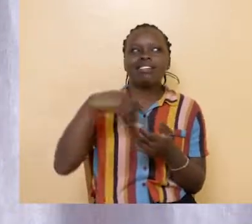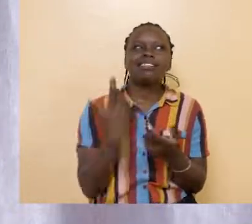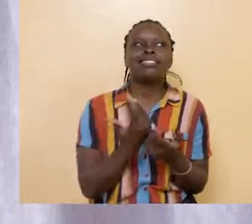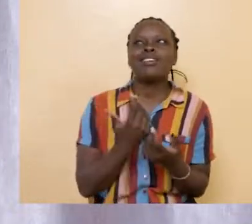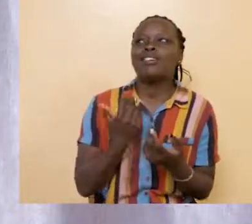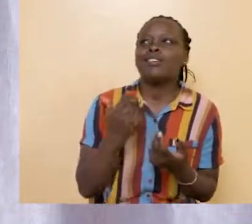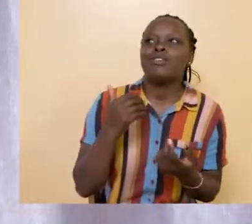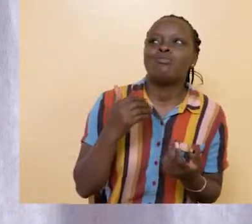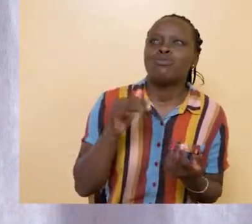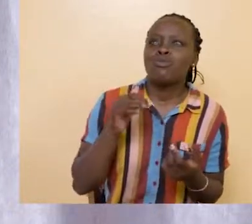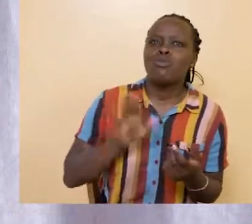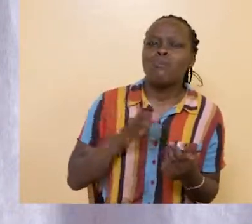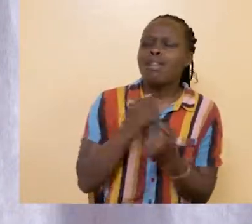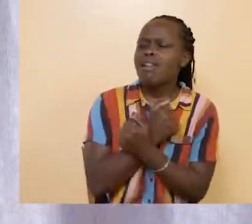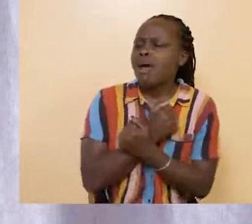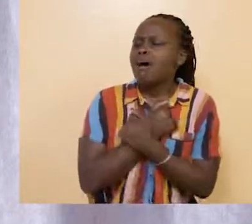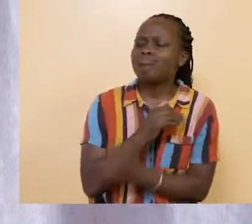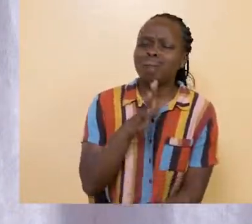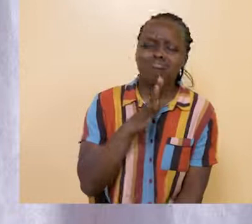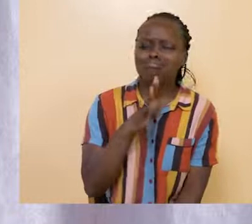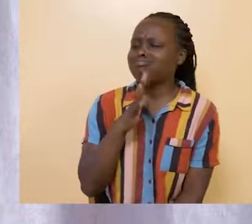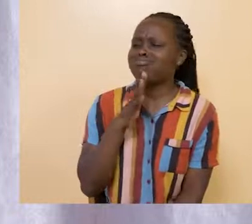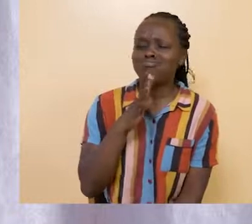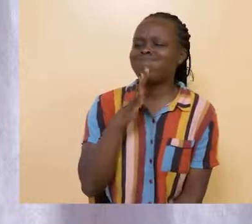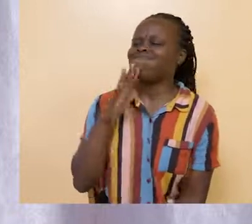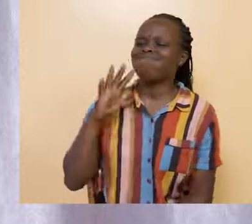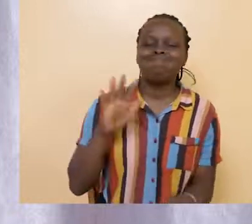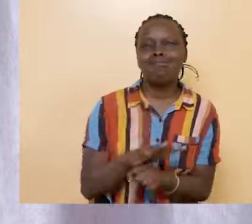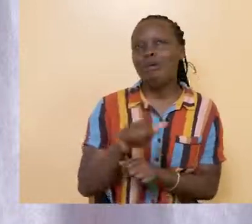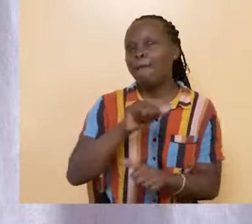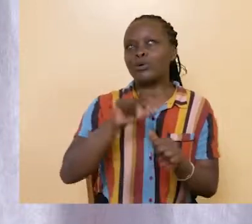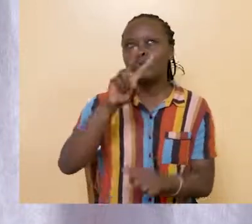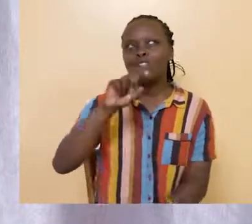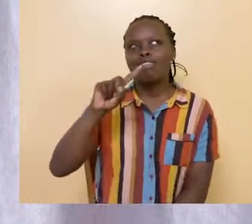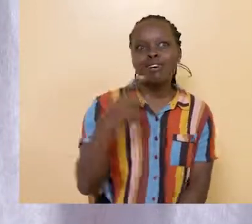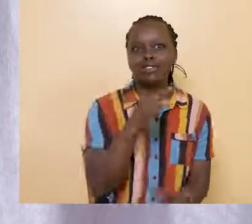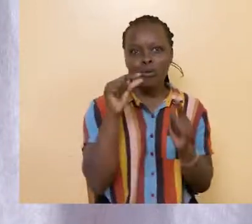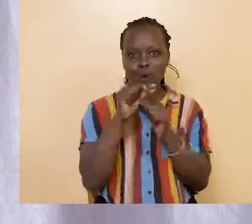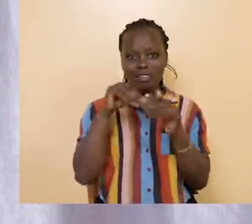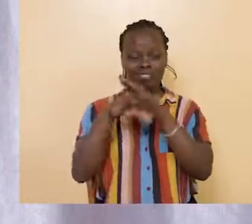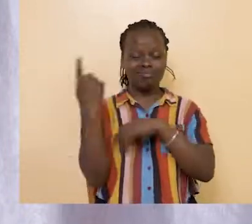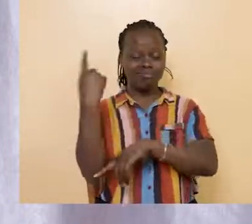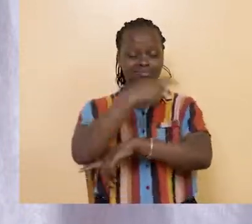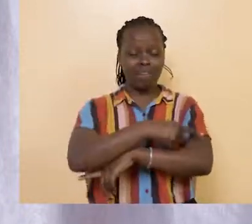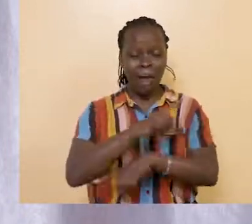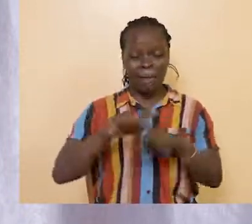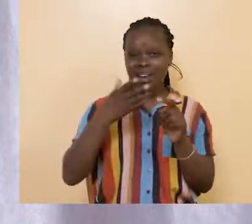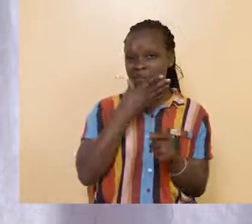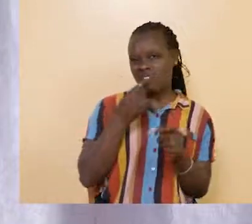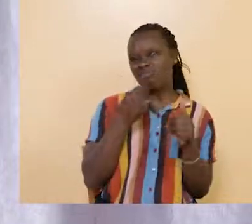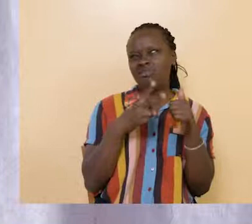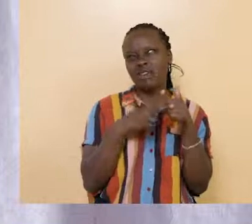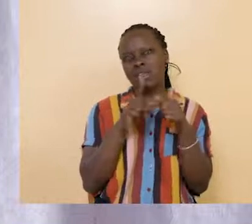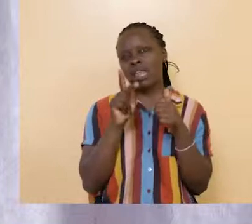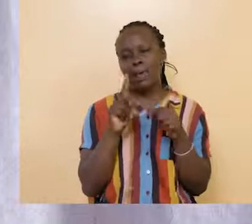and science, I guess, and research has proven that women generally speak about 20,000 words a day compared to 7,000 by men.